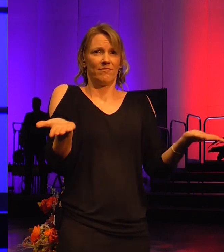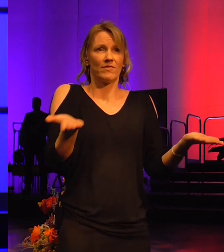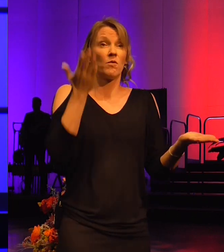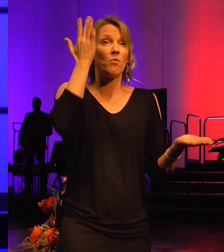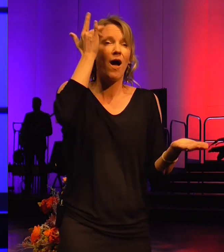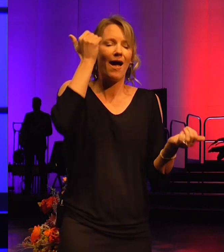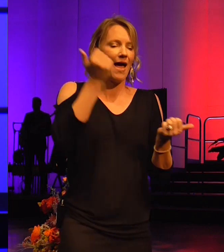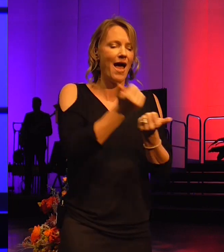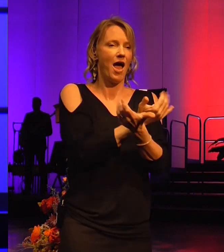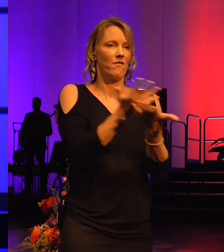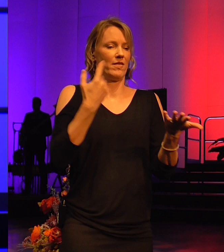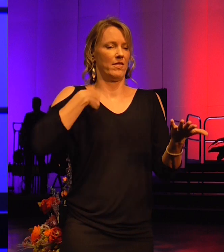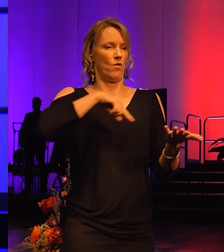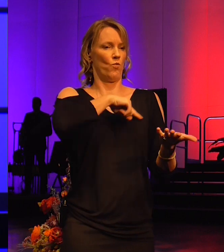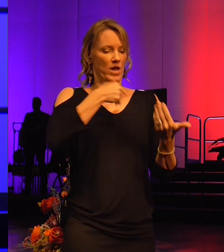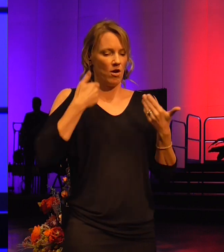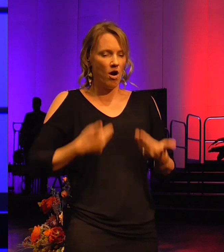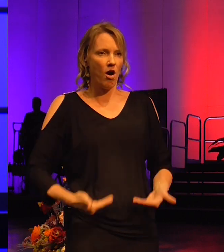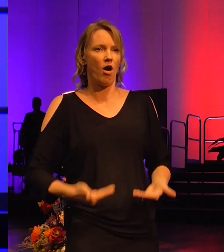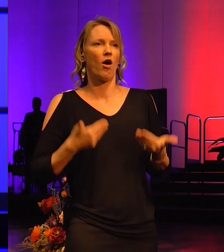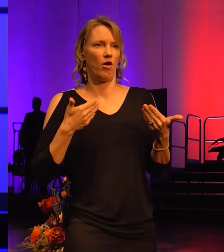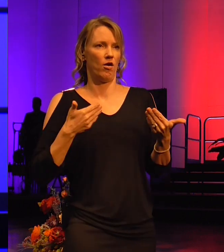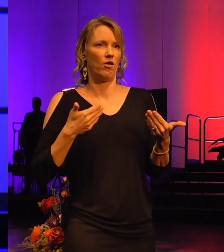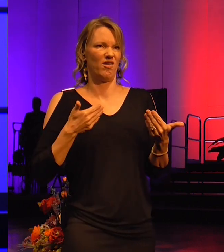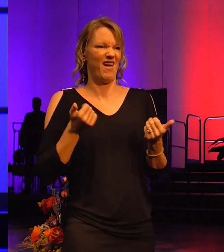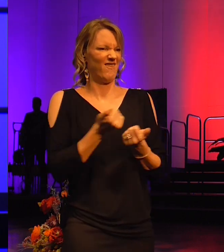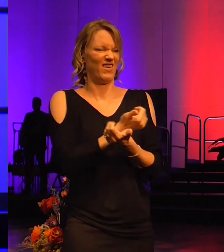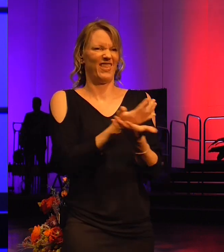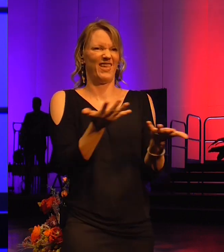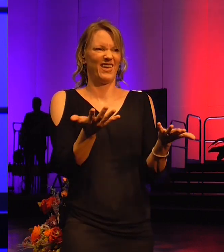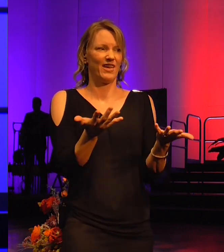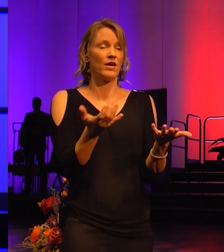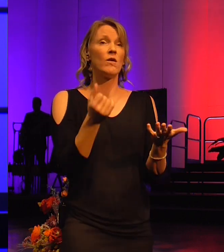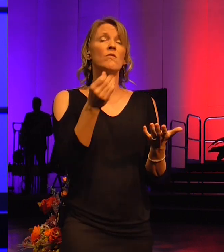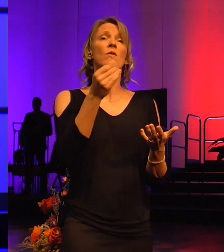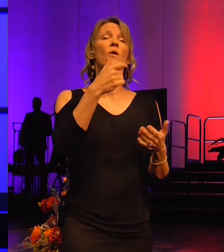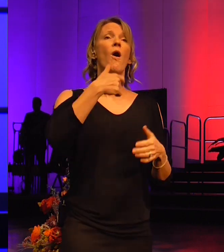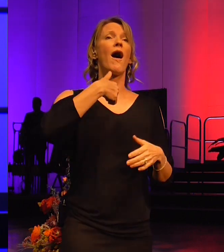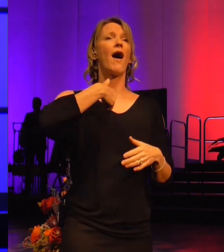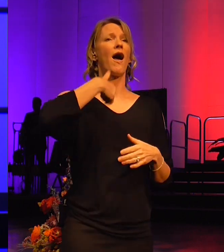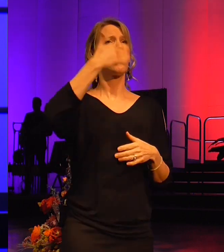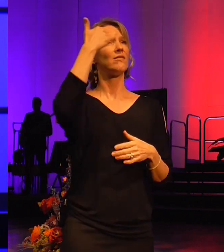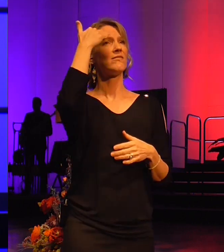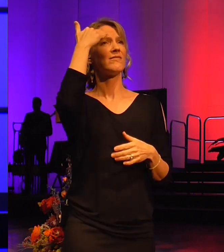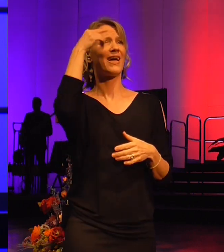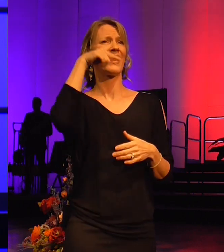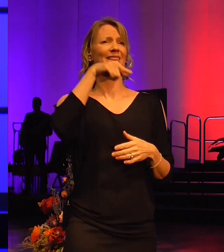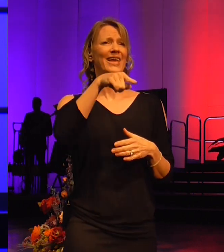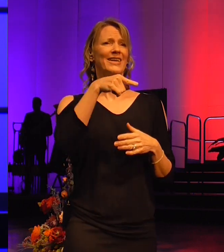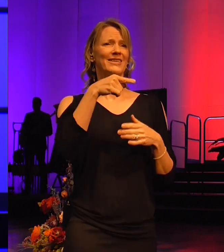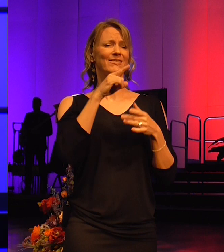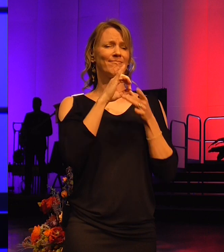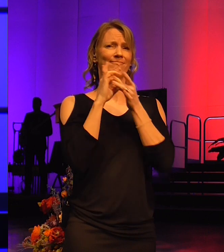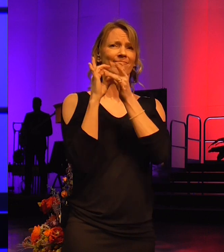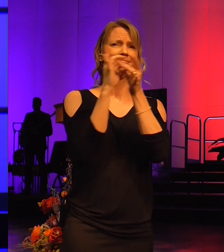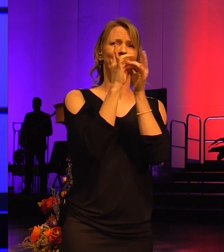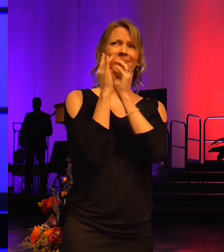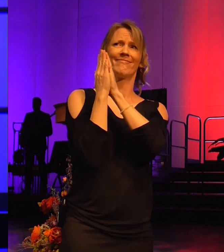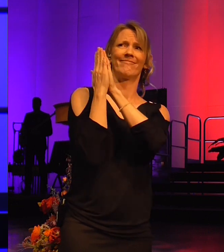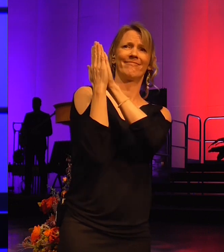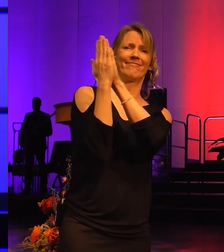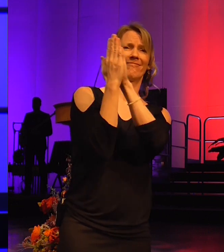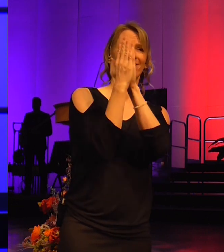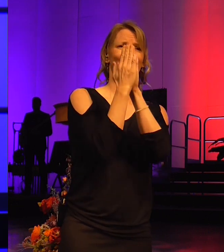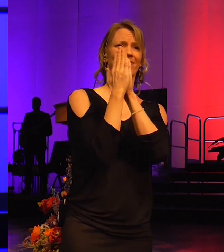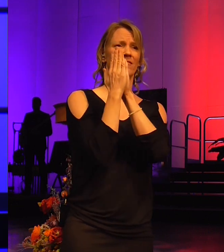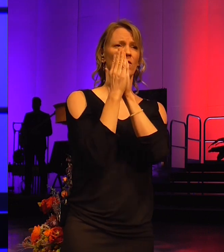everything that we are, everything. So I behold this seamless union with the